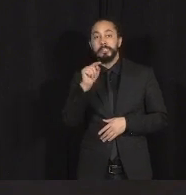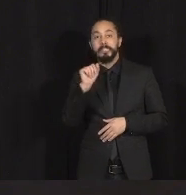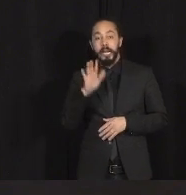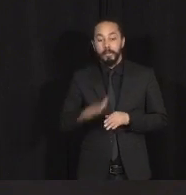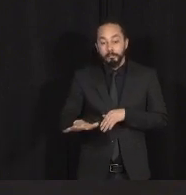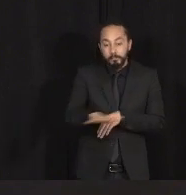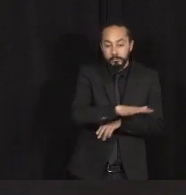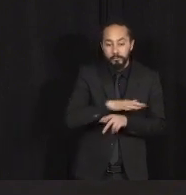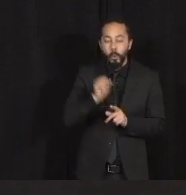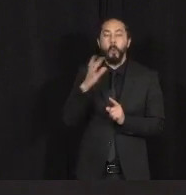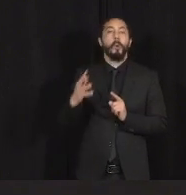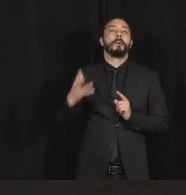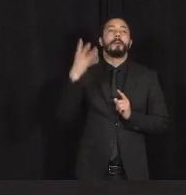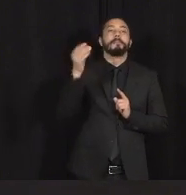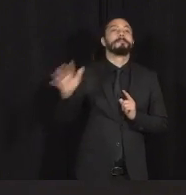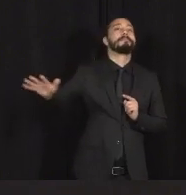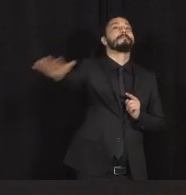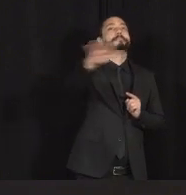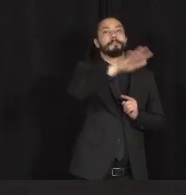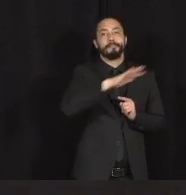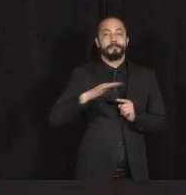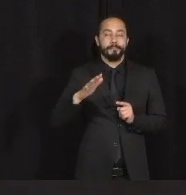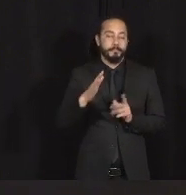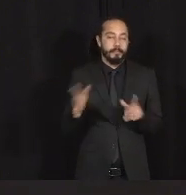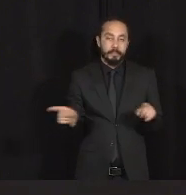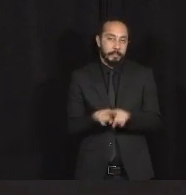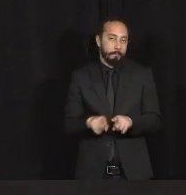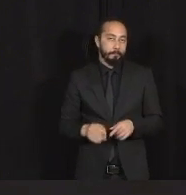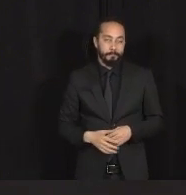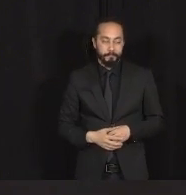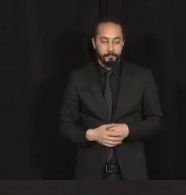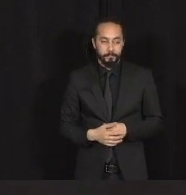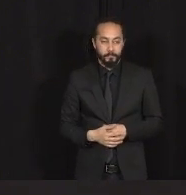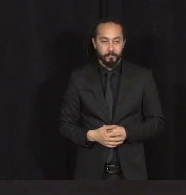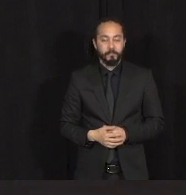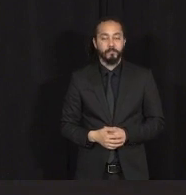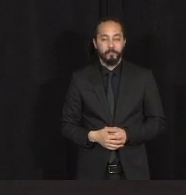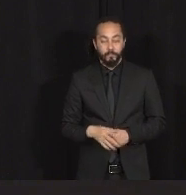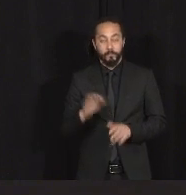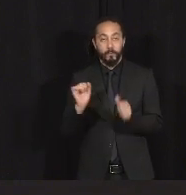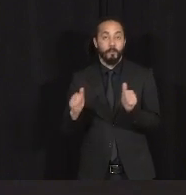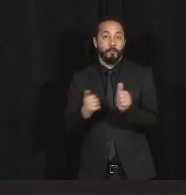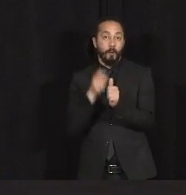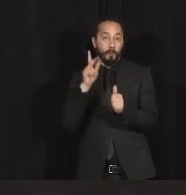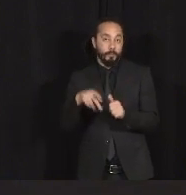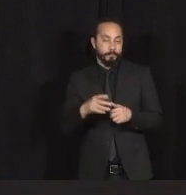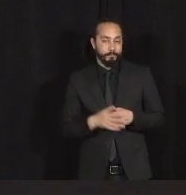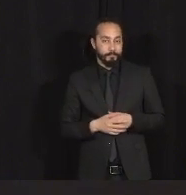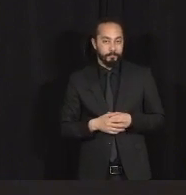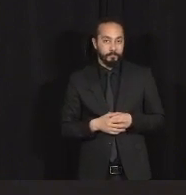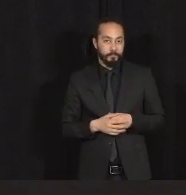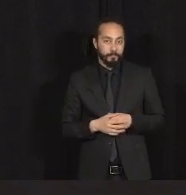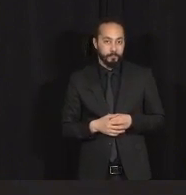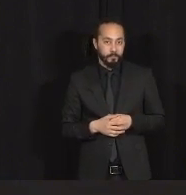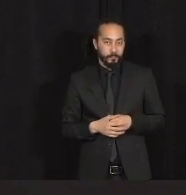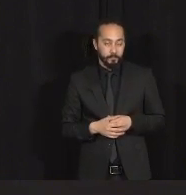Follow-up? Thank you, doctors. As the doctors who, of course, have the most information on this